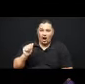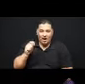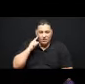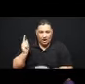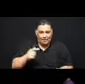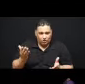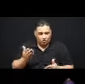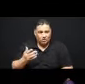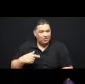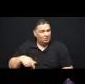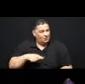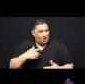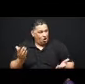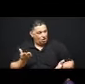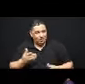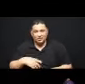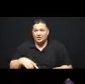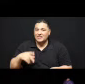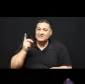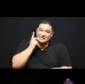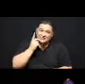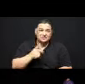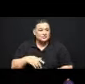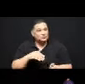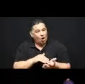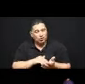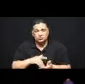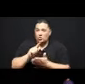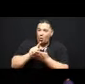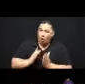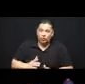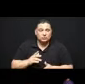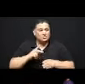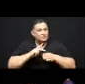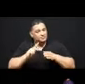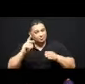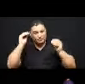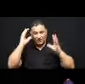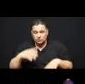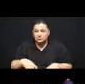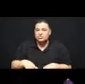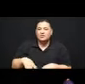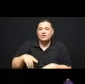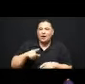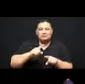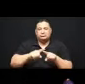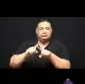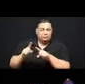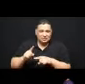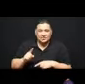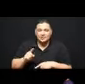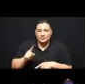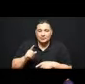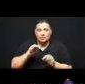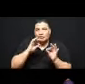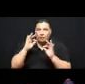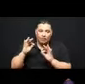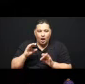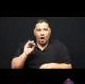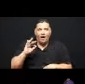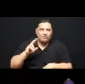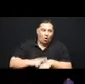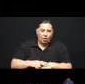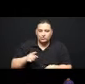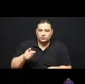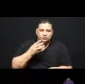dentists, doctors, lawyers, professors. The boy who rolled their eyes. Of course he's Jewish. There's that baker in